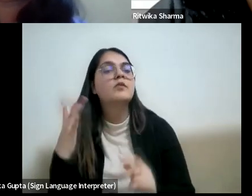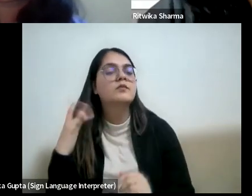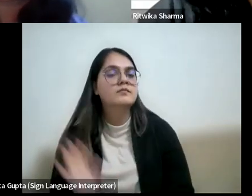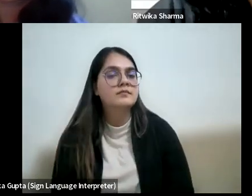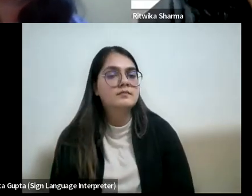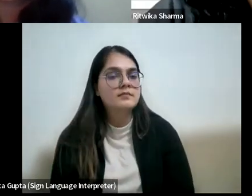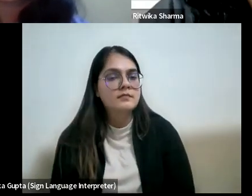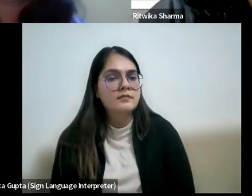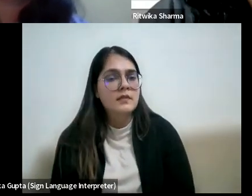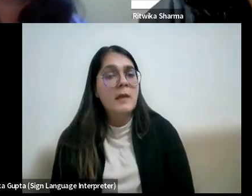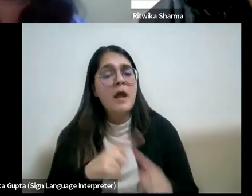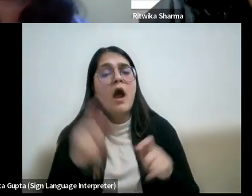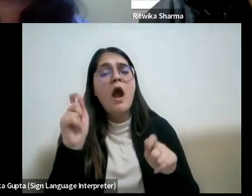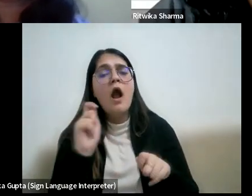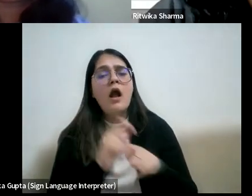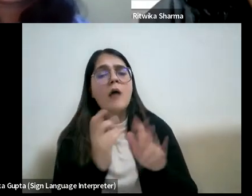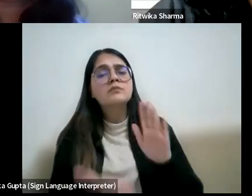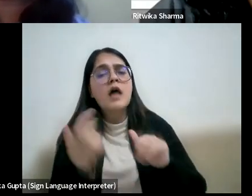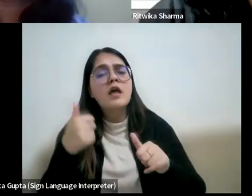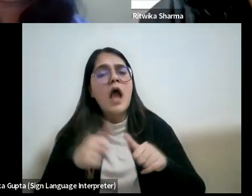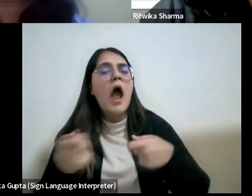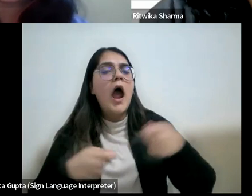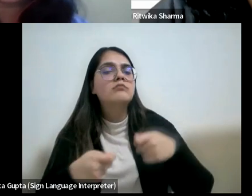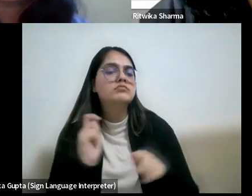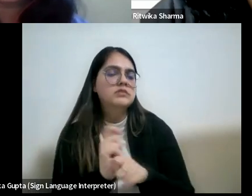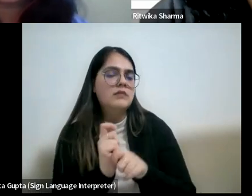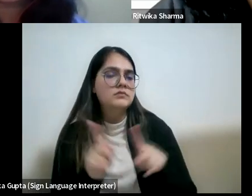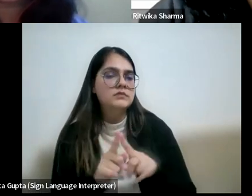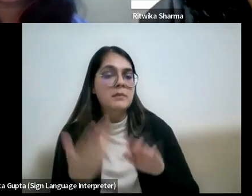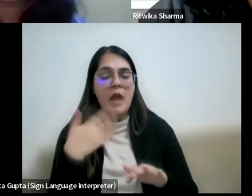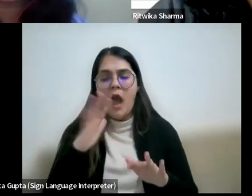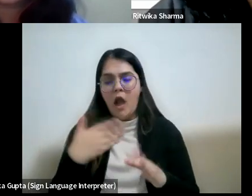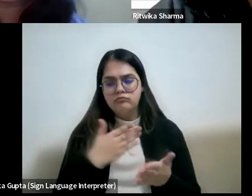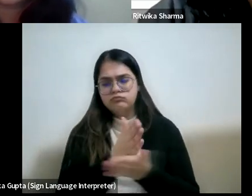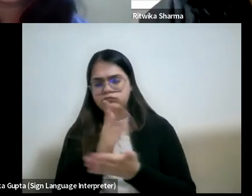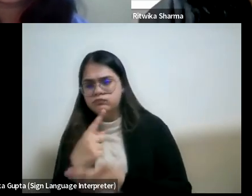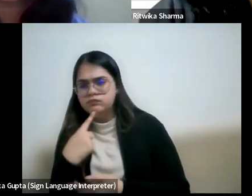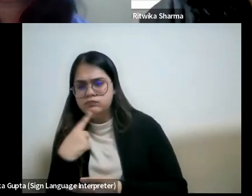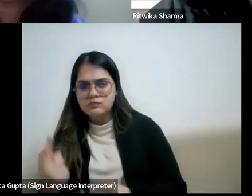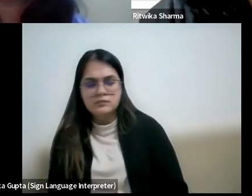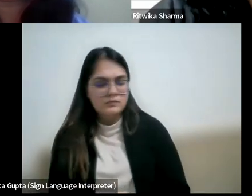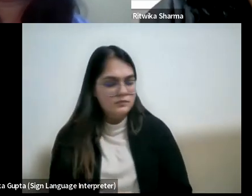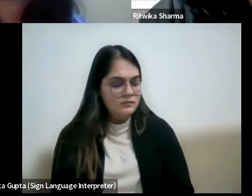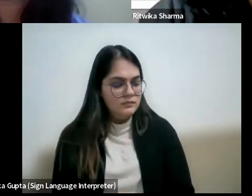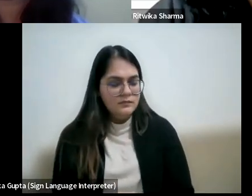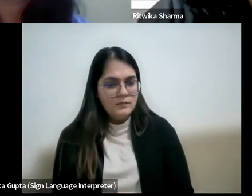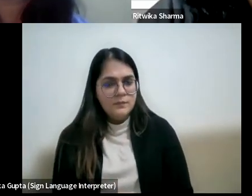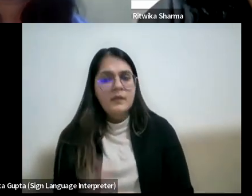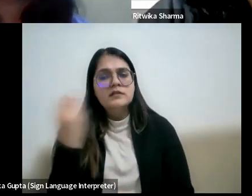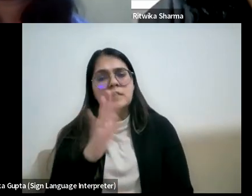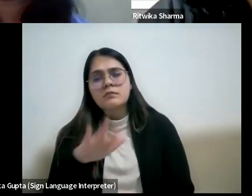been administrative in its approach, giving directions in some way or the other.